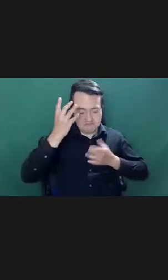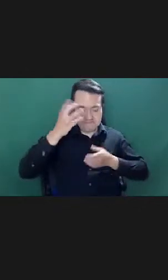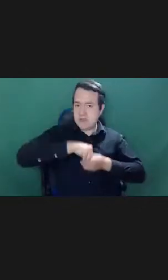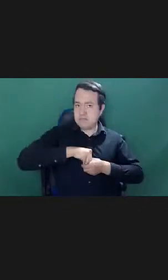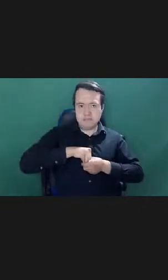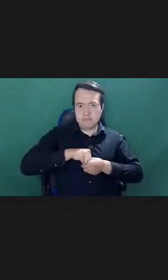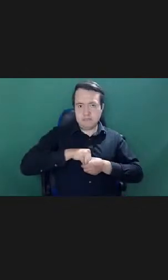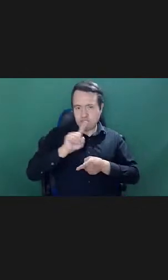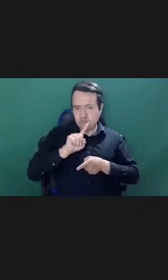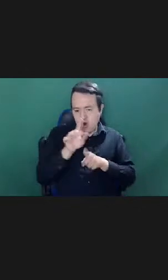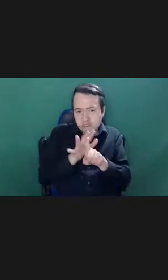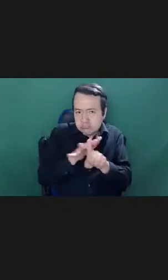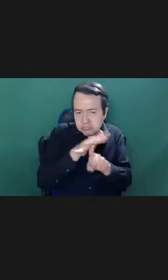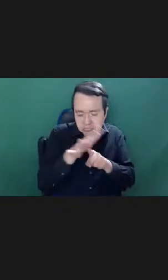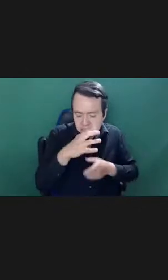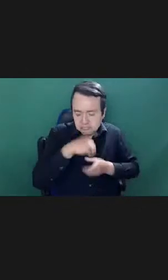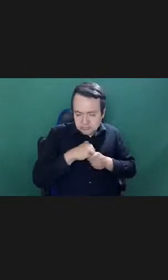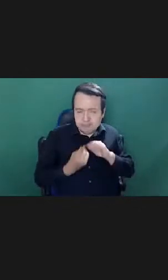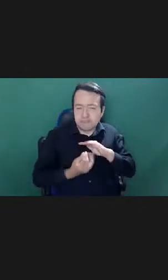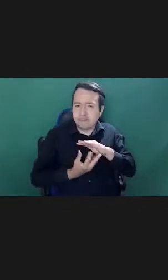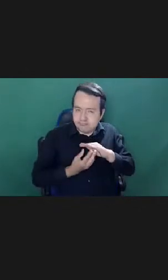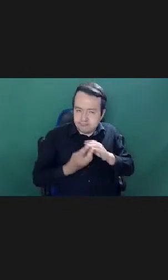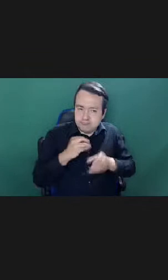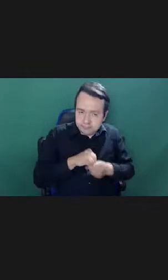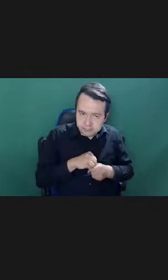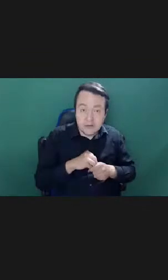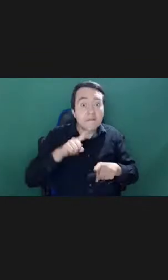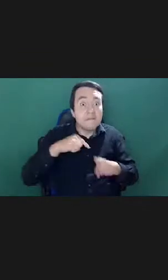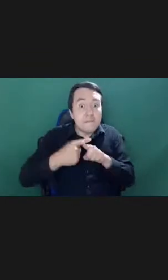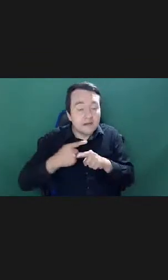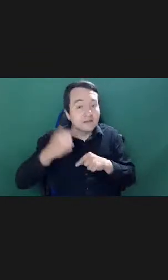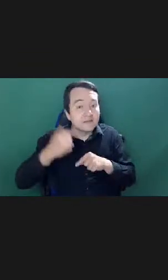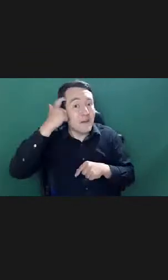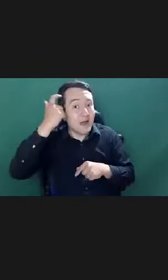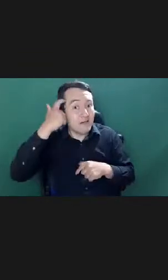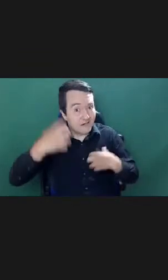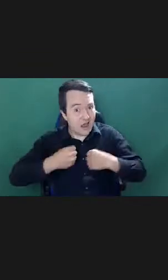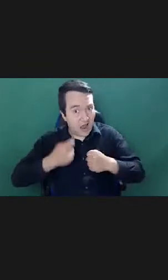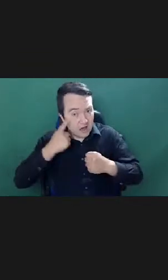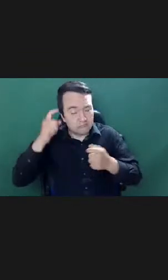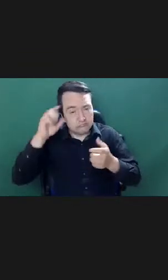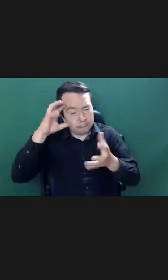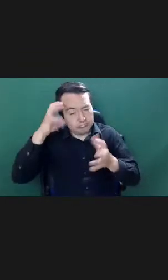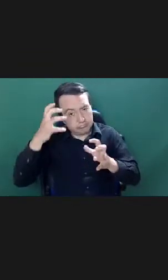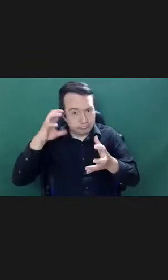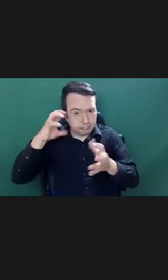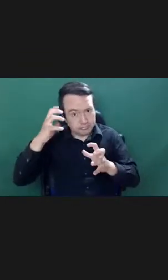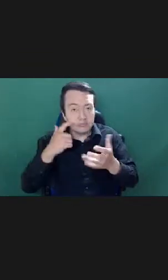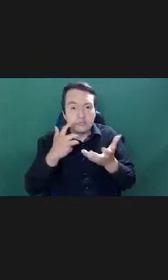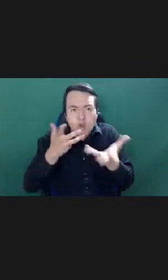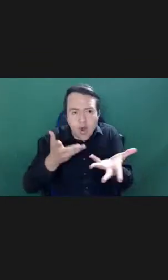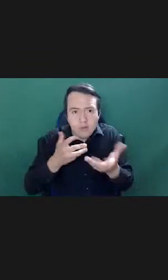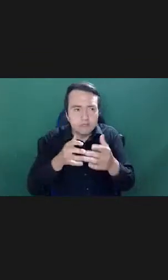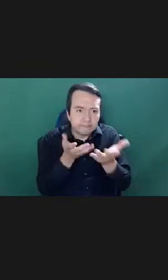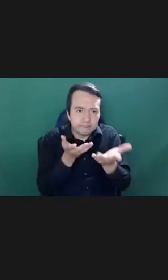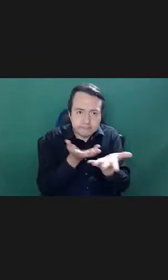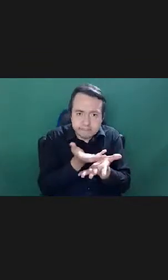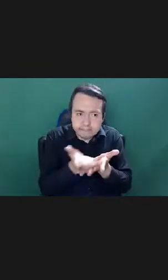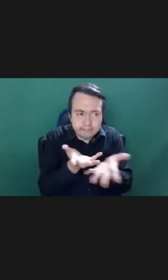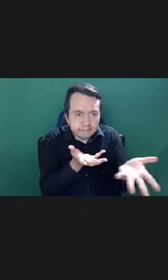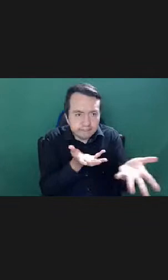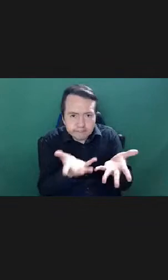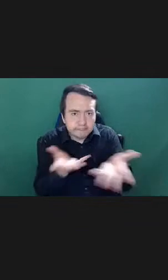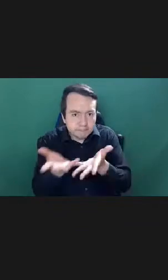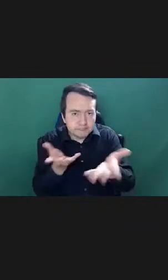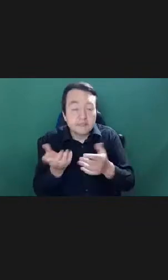health related disorders. Then we have infectious and maternal and child disorders and injuries. And as you can see, about